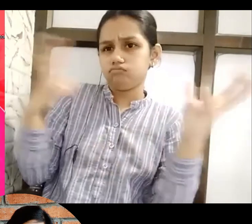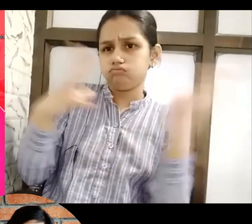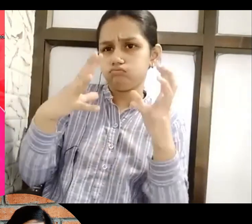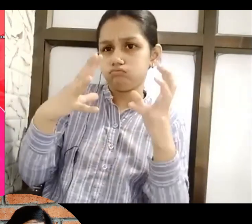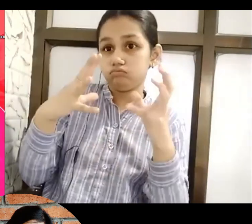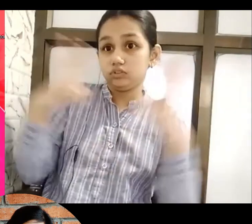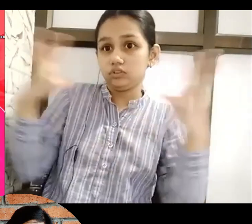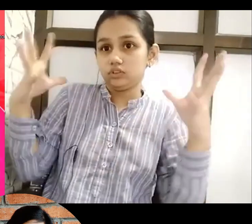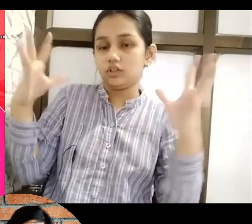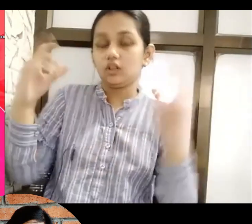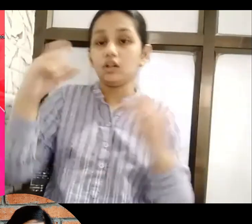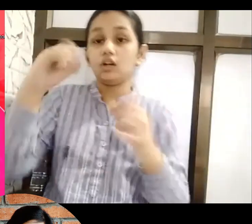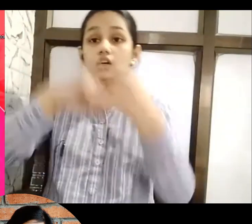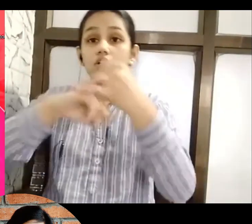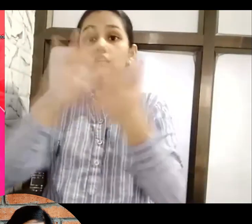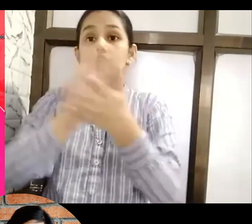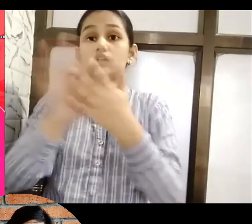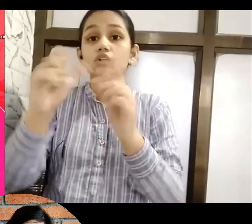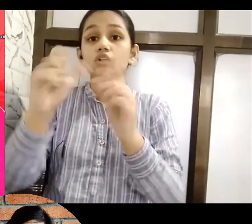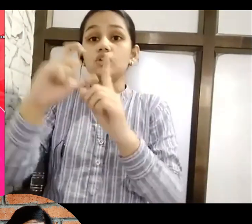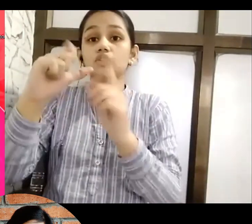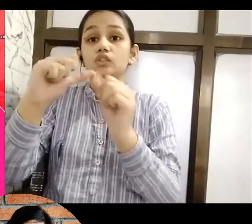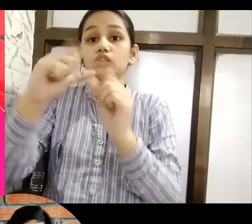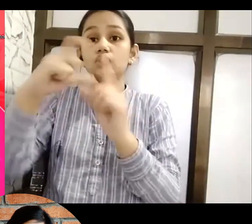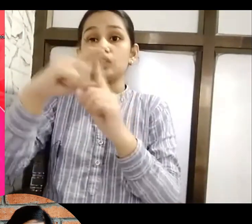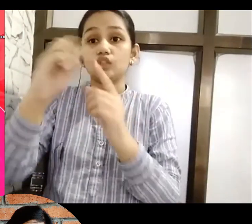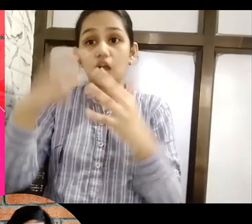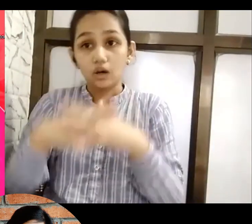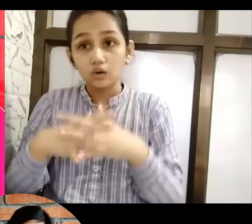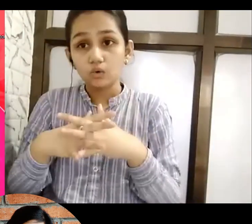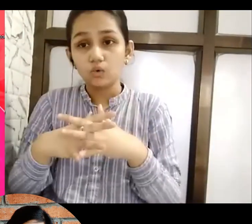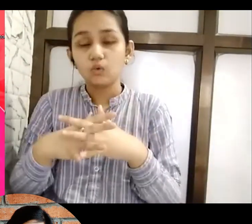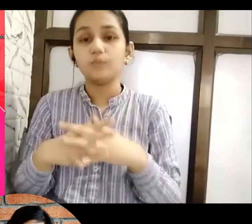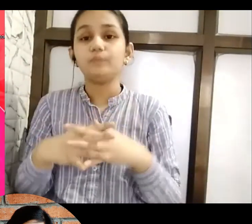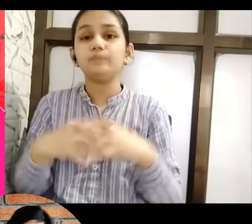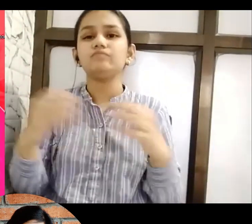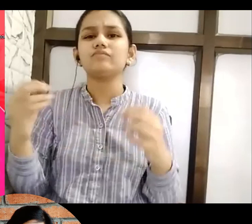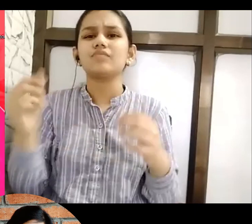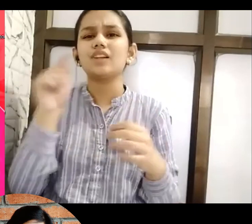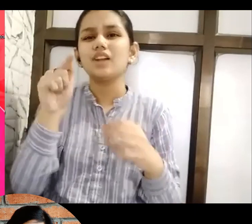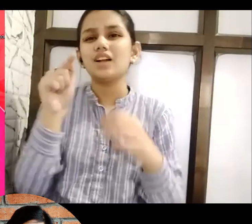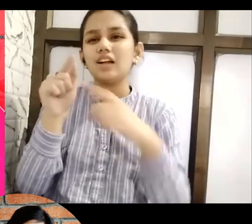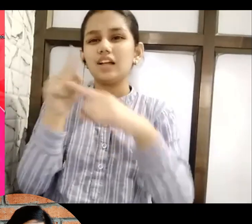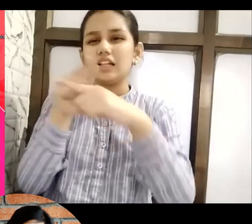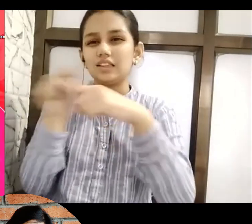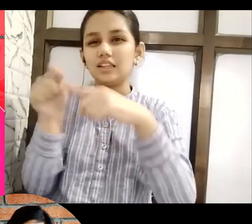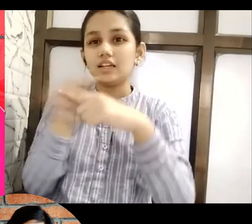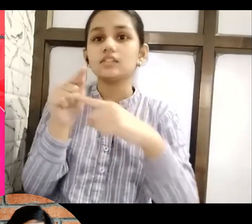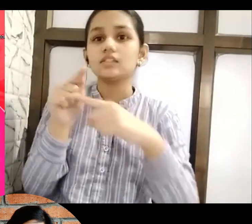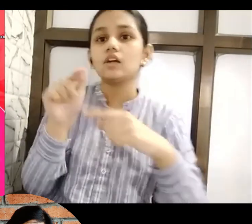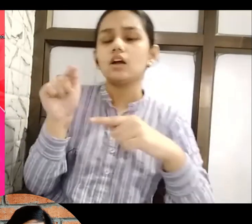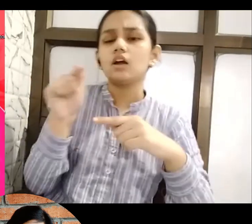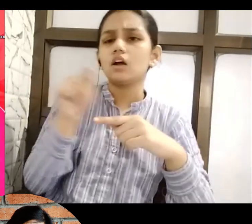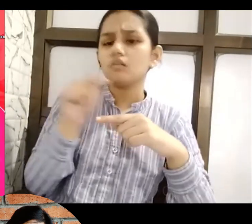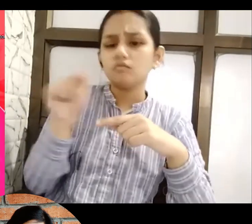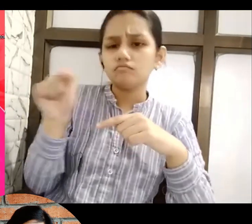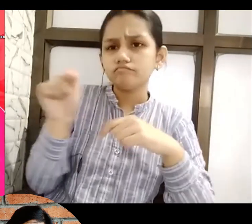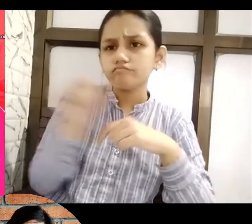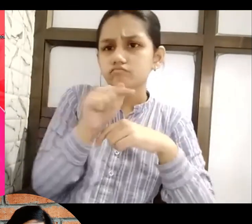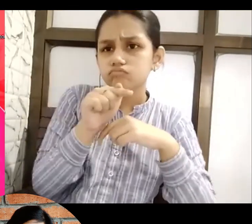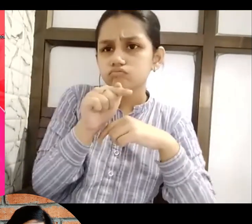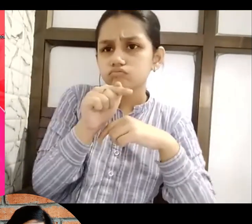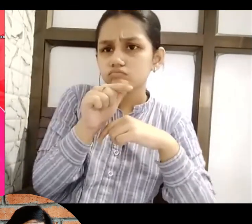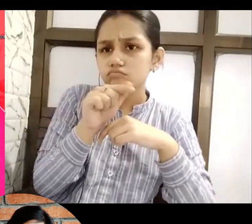deep into shadow, I'll click on it. And here in shadow, it will give me some more commands. You can see the shadow